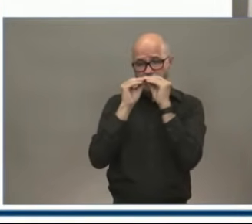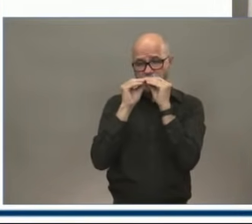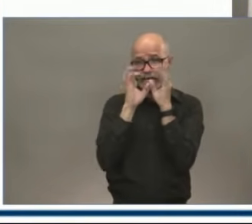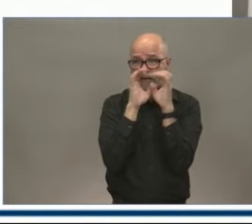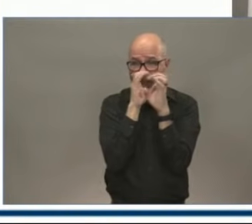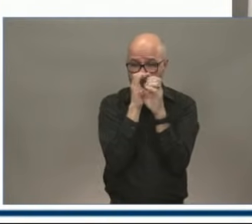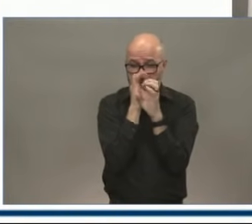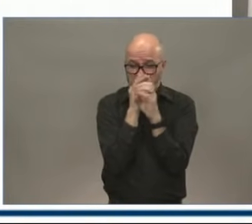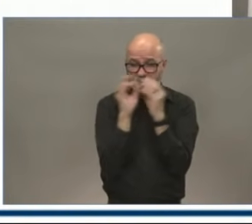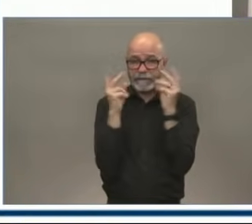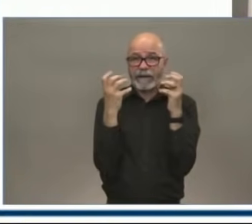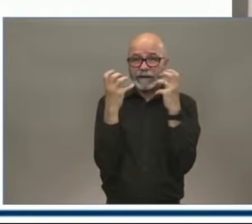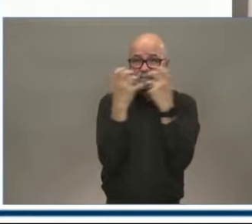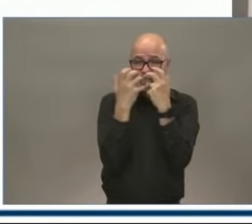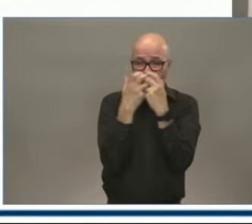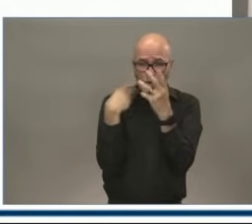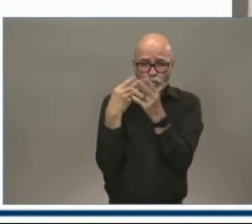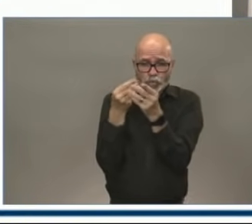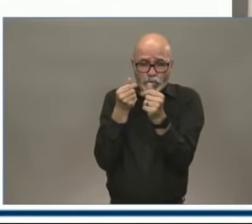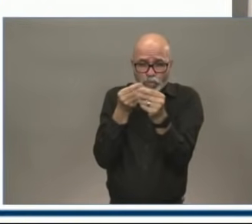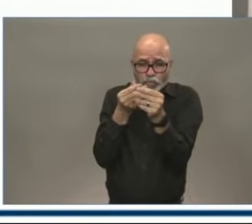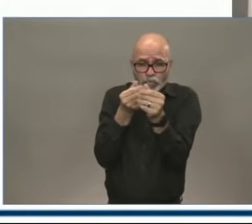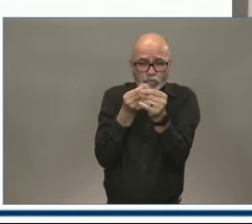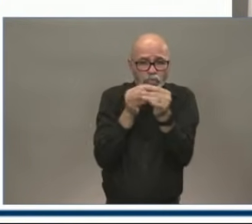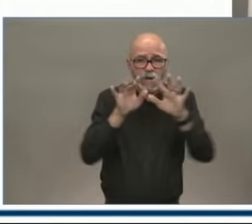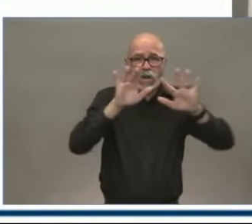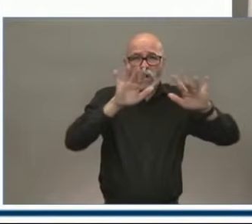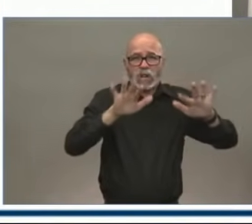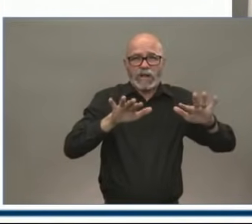worried about the increased deficit and net debt.